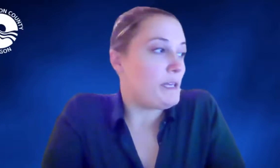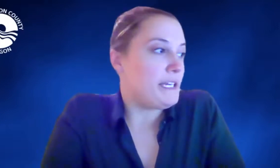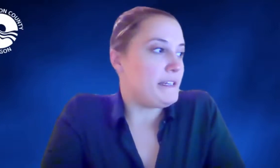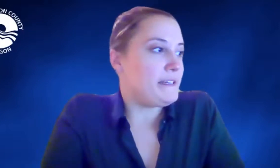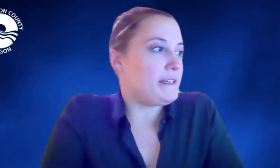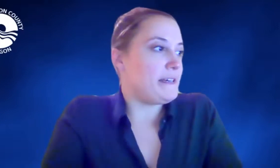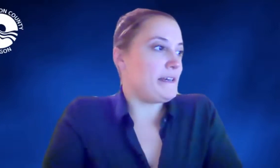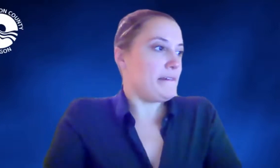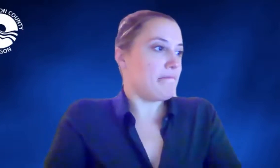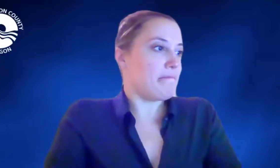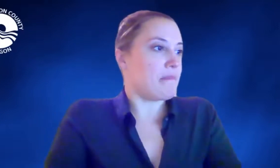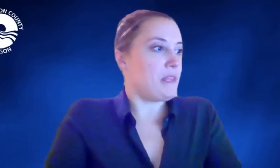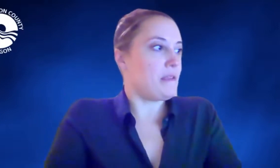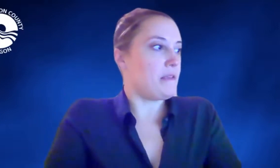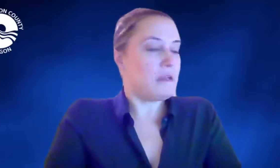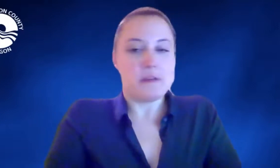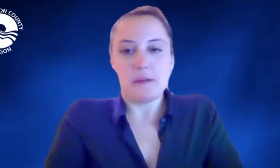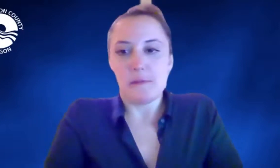I guess we could